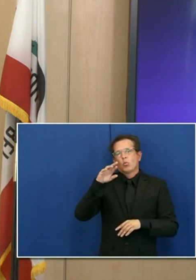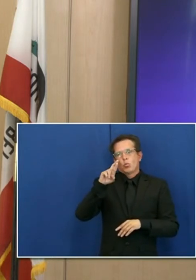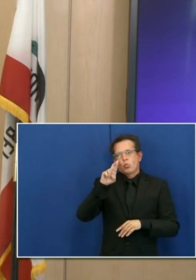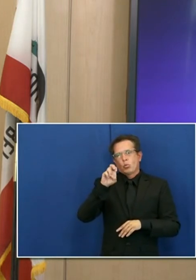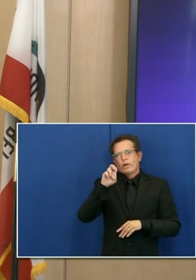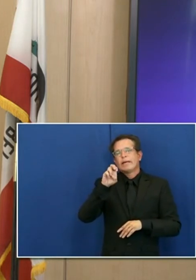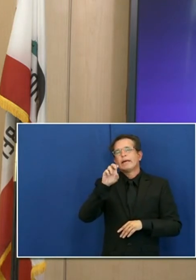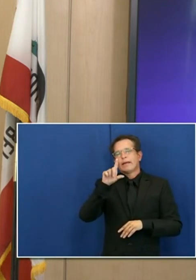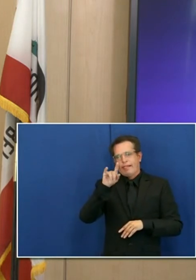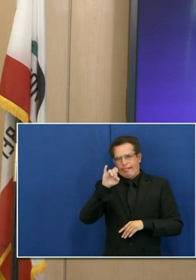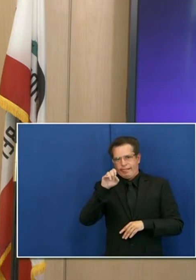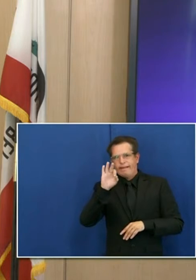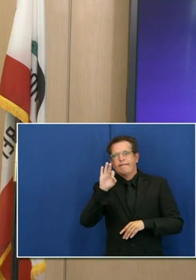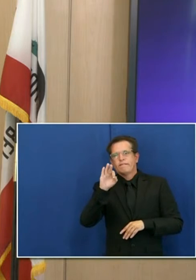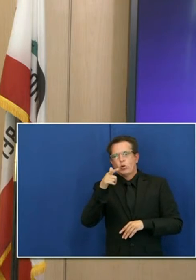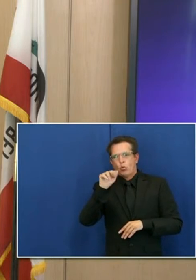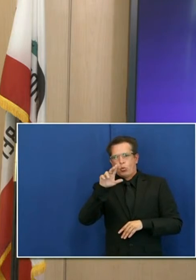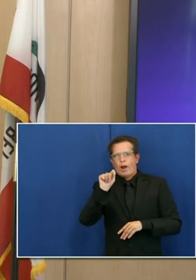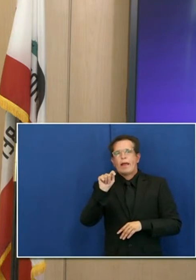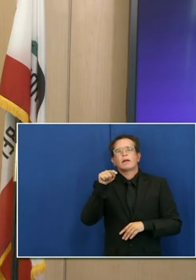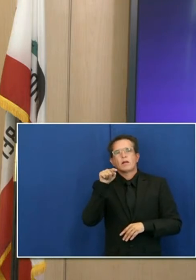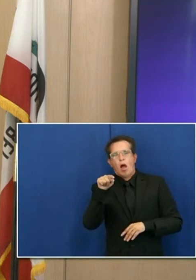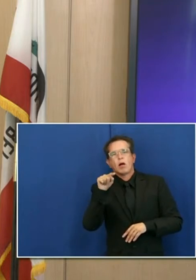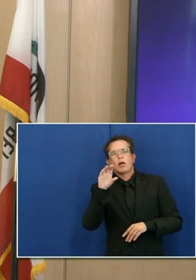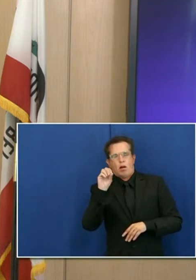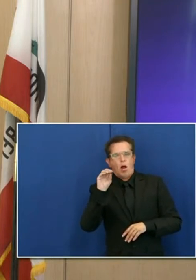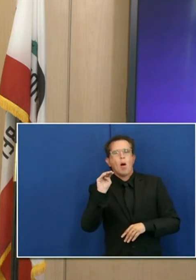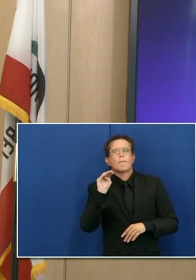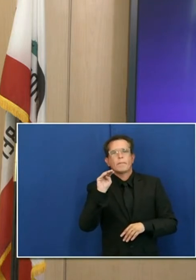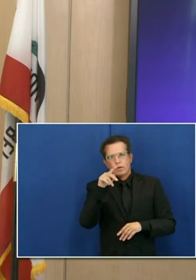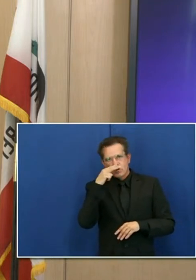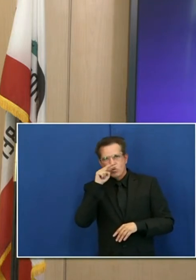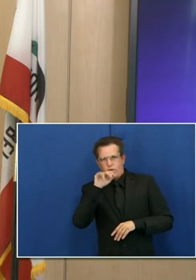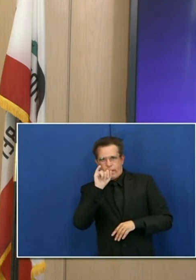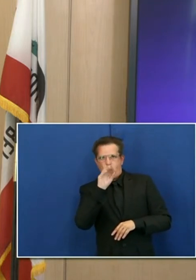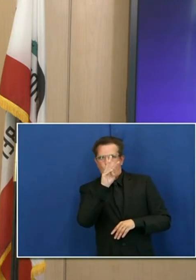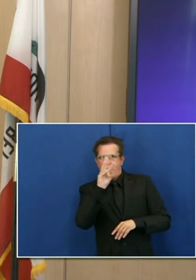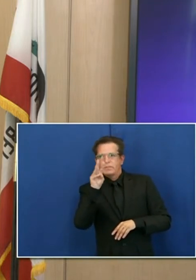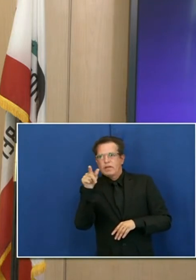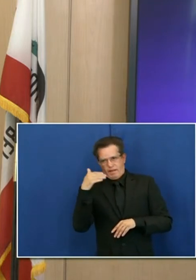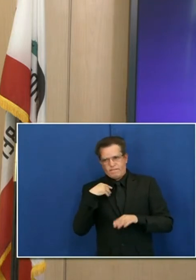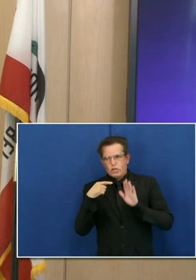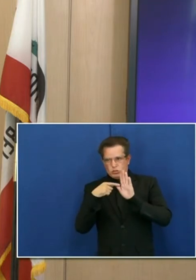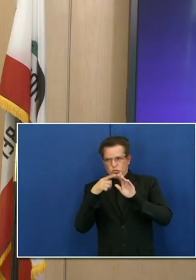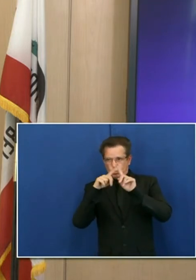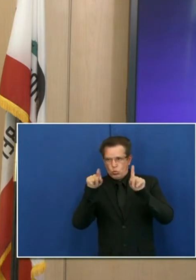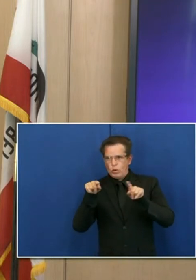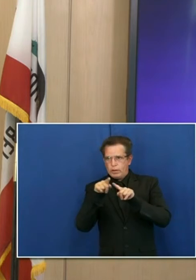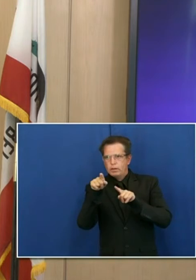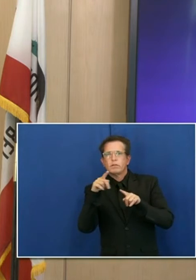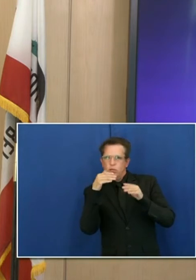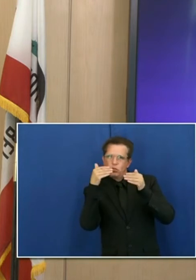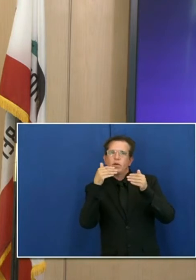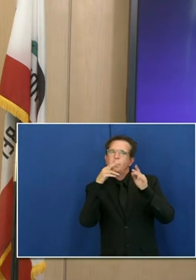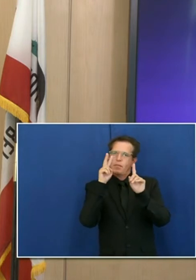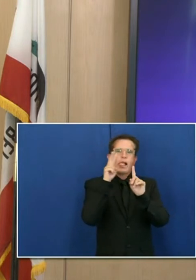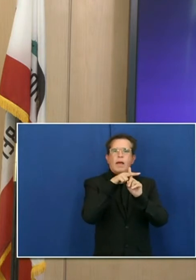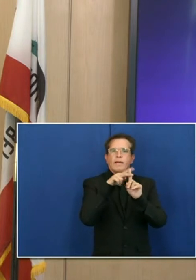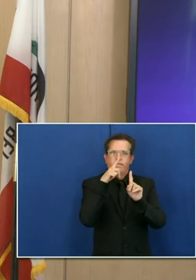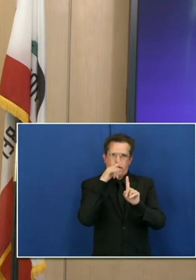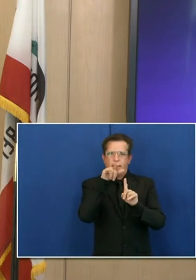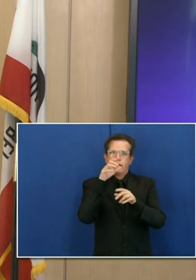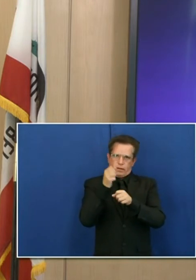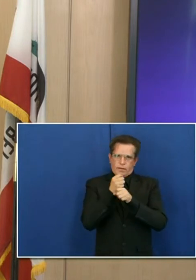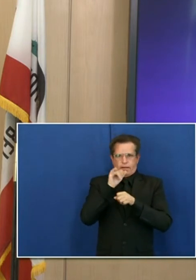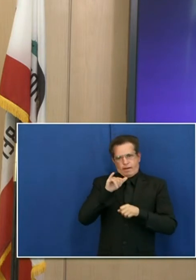careliefgrant.com, careliefgrant.com, and you can follow the prompts on screen there to be eligible for the $500 million